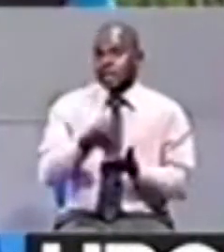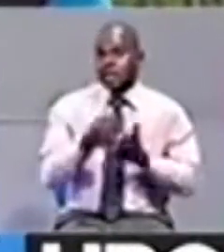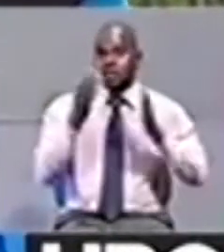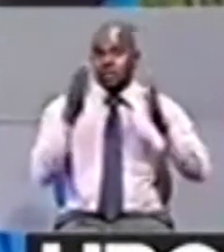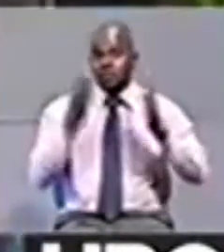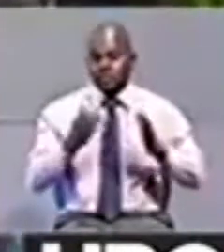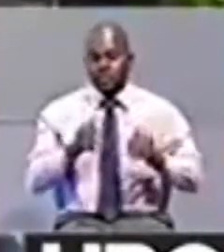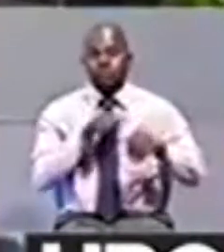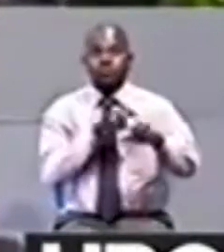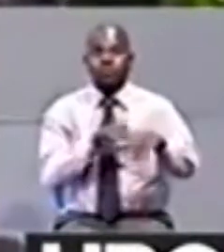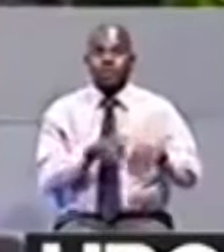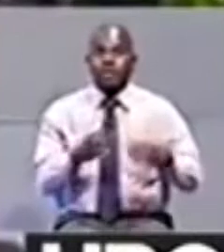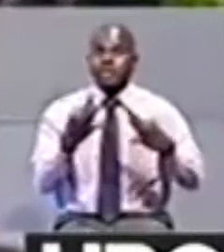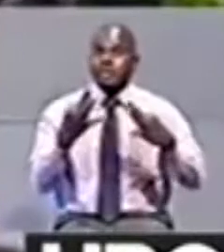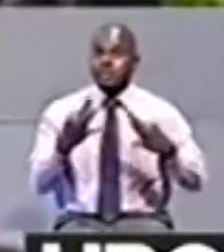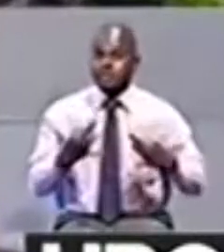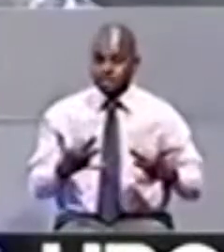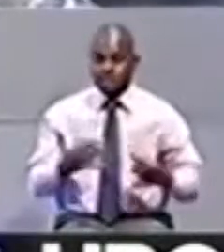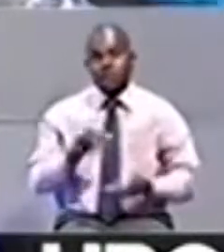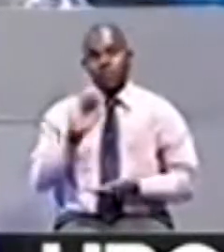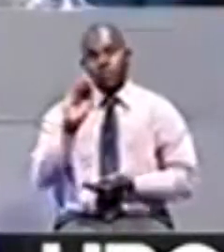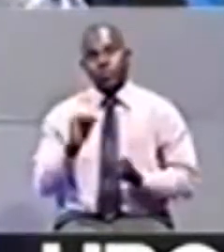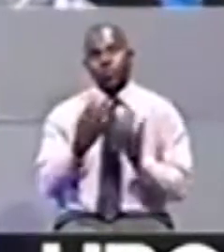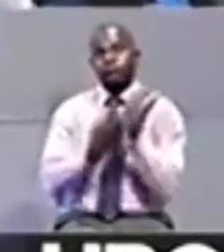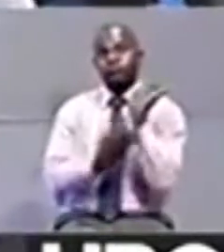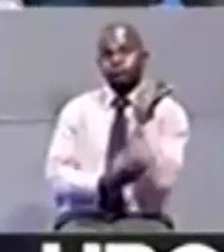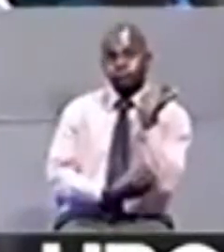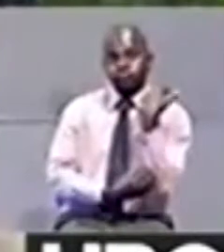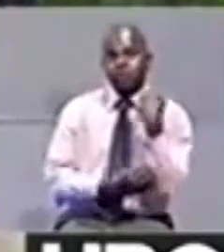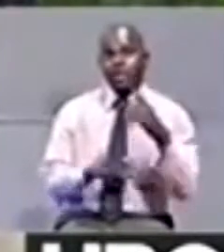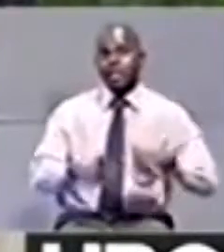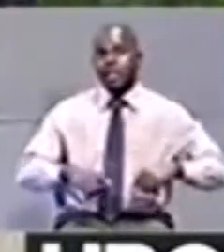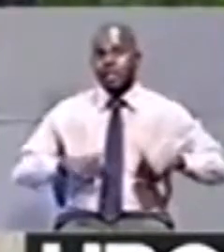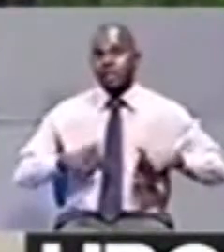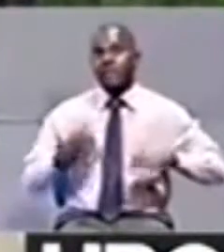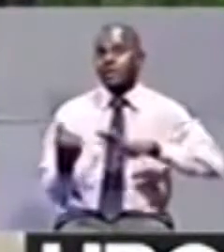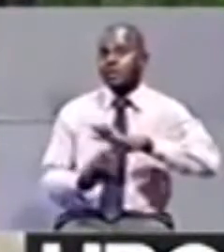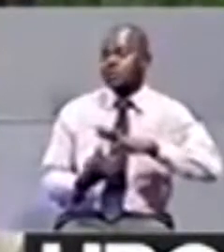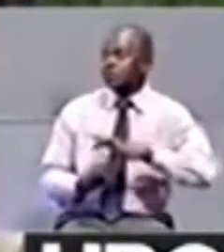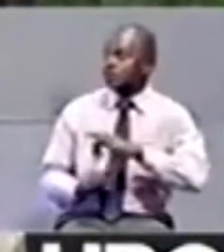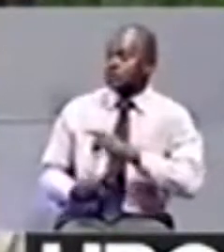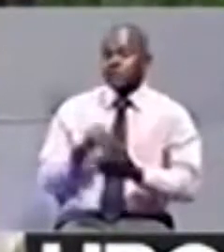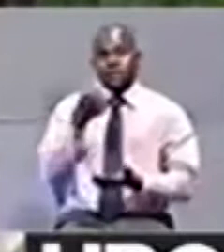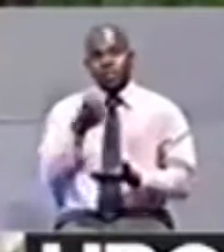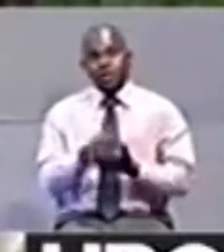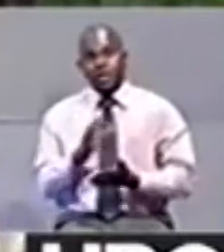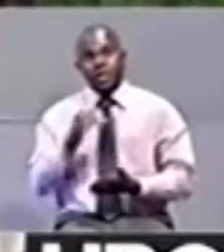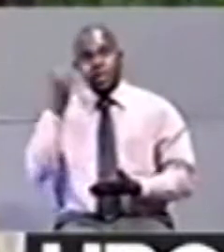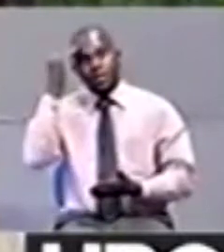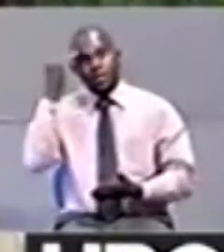increasing agricultural production, reducing poverty and improving living conditions. This bank will have headquarters at a parish